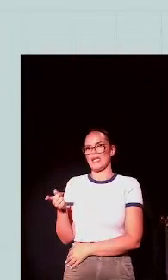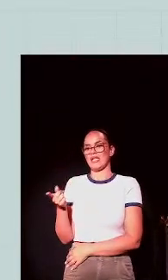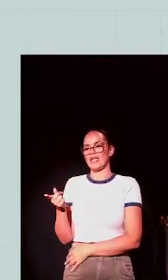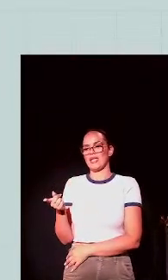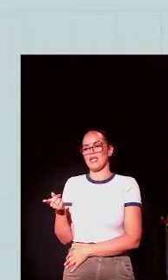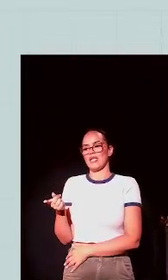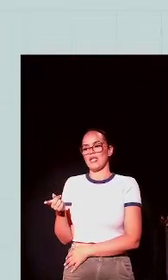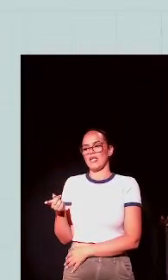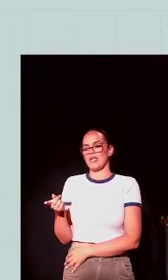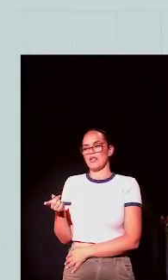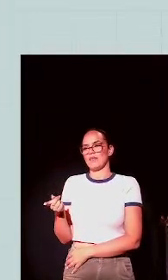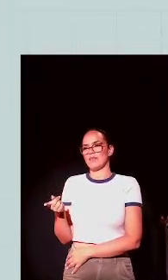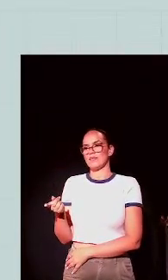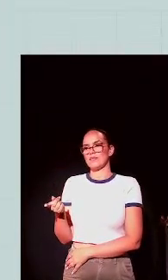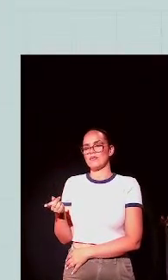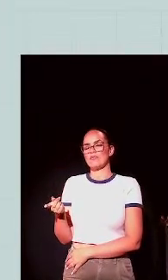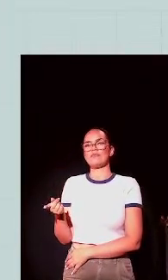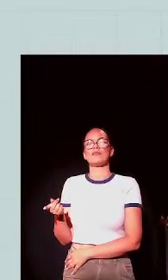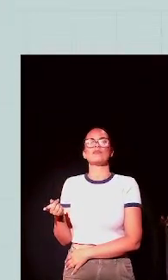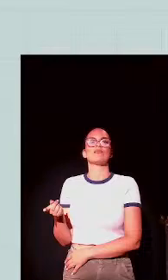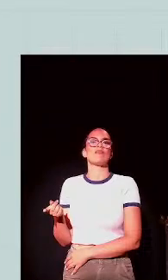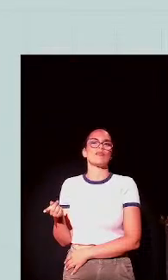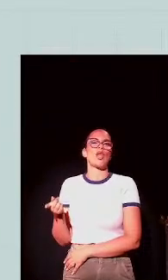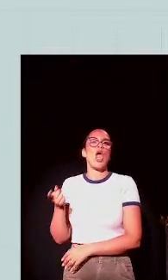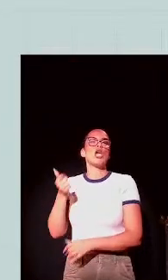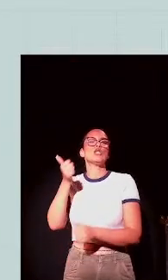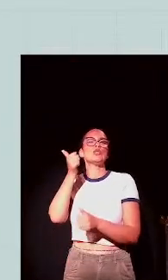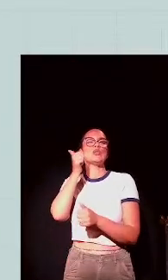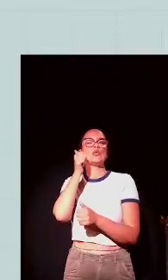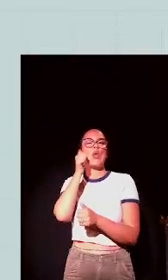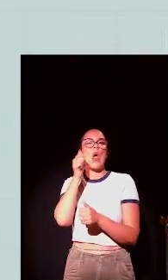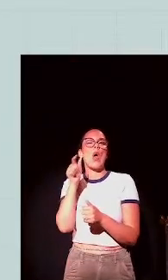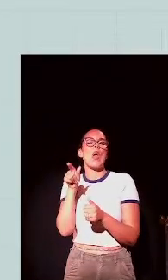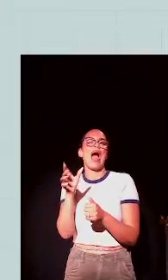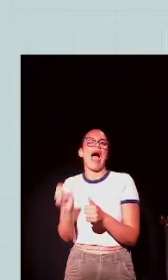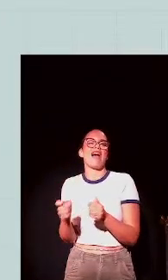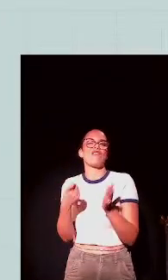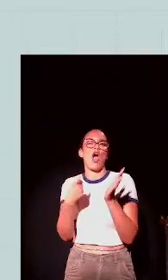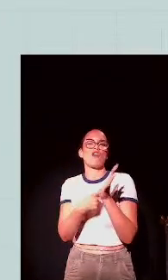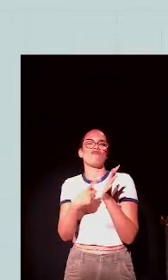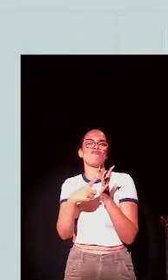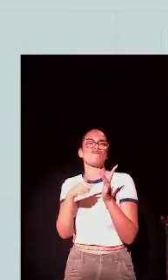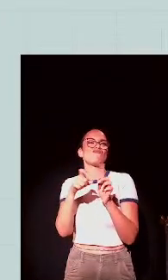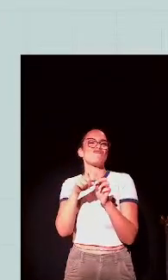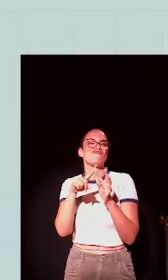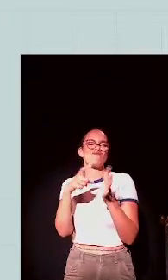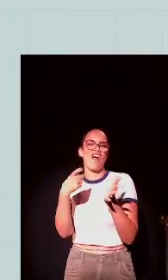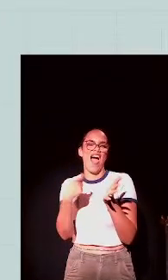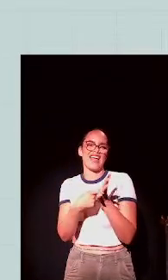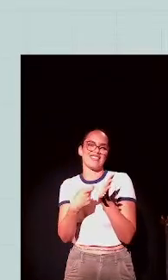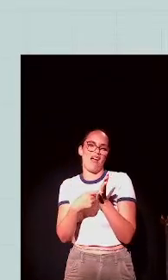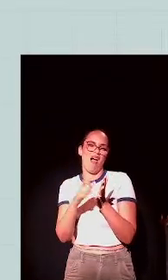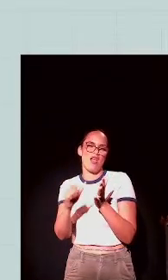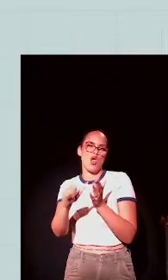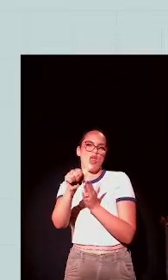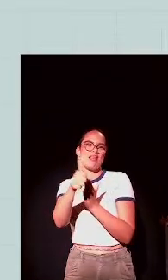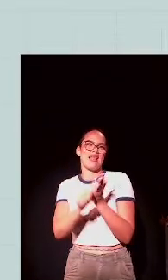make things like, you know, when you're an artist, you get a rider. I mean, I didn't tonight because these guys are cheapskates. I'm joking. It's a joke,